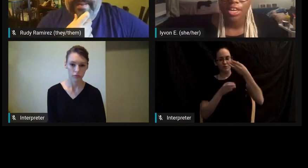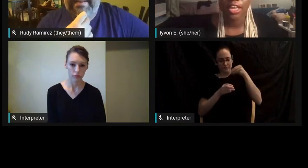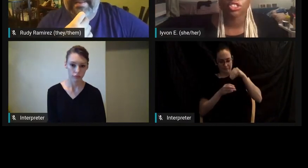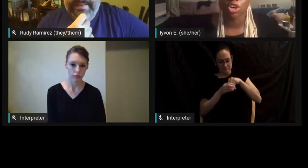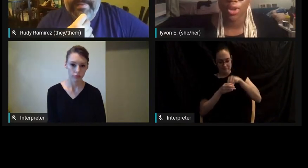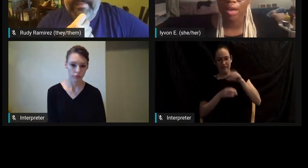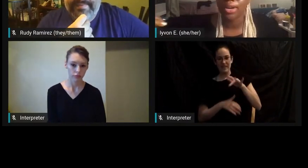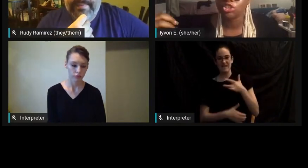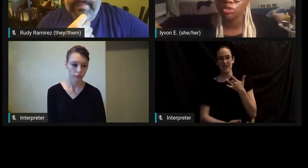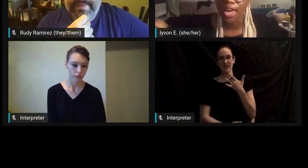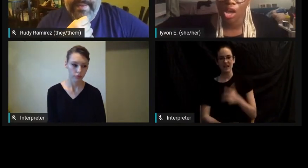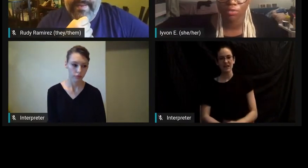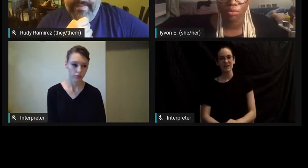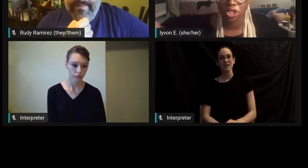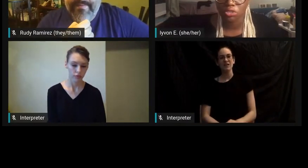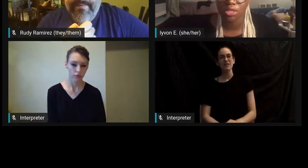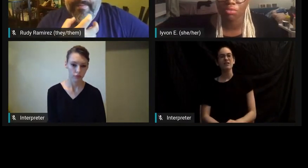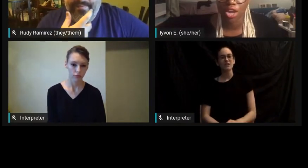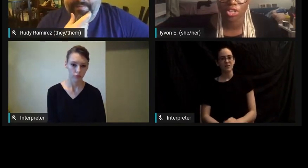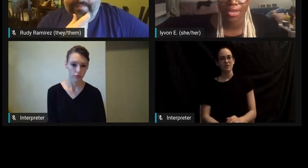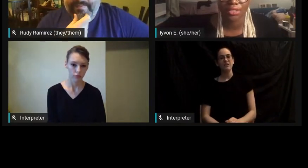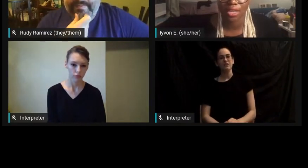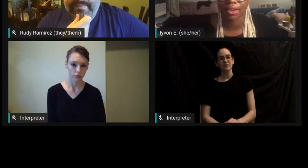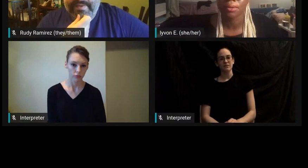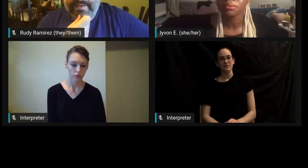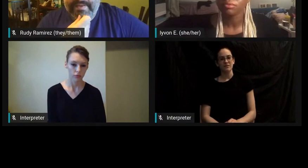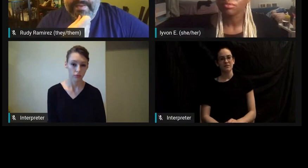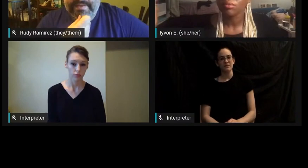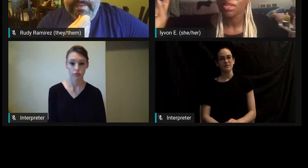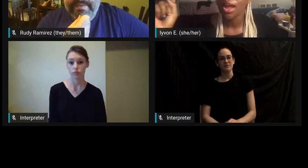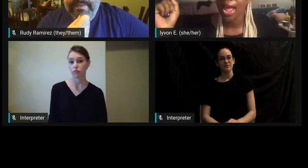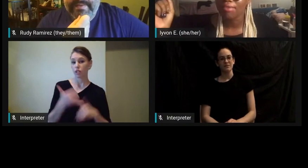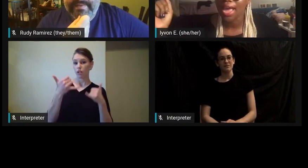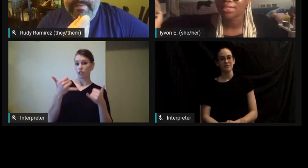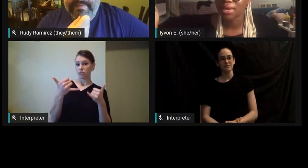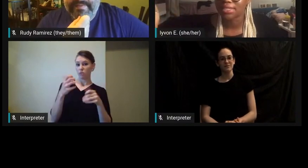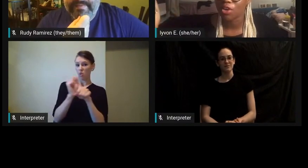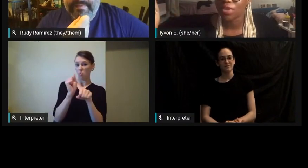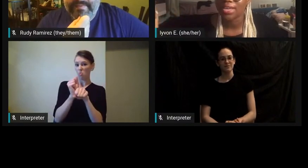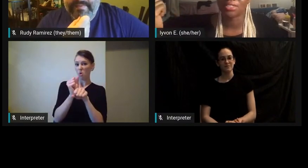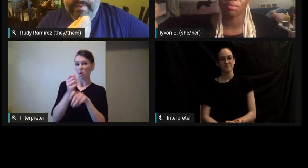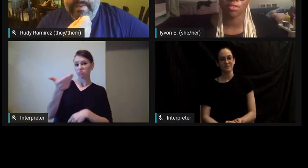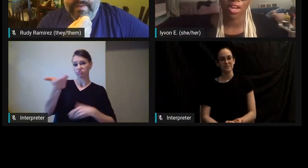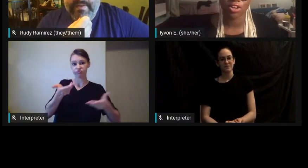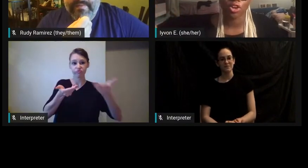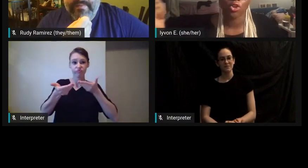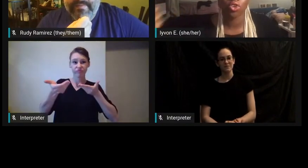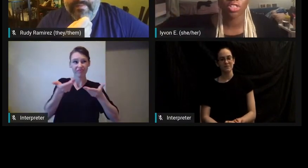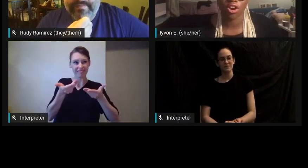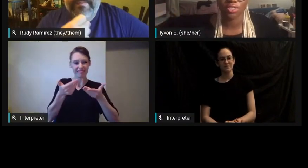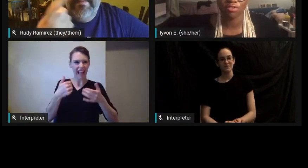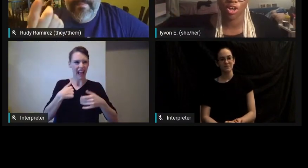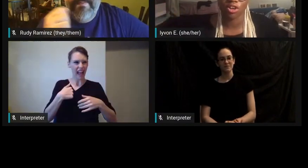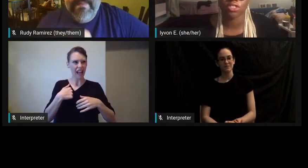that. And so now when I do get offered producing projects, it's like, I have to ask myself, is this something fun?